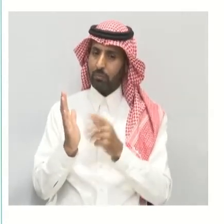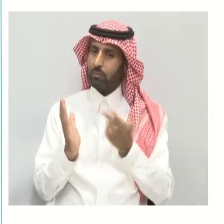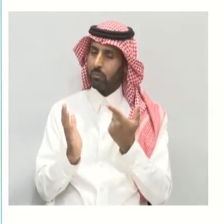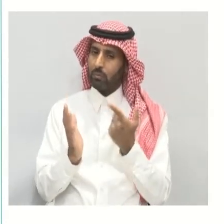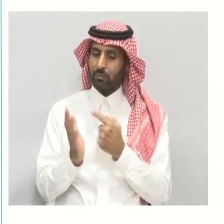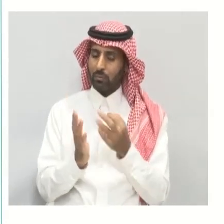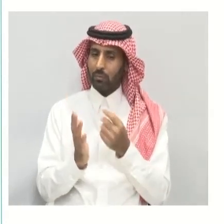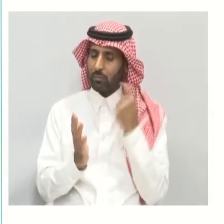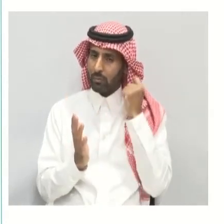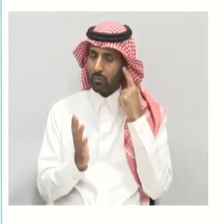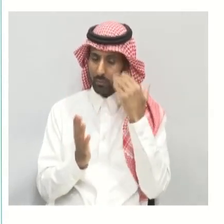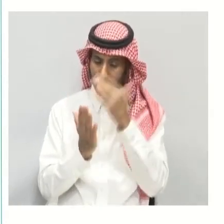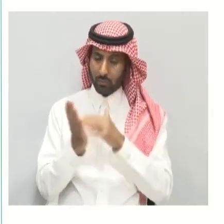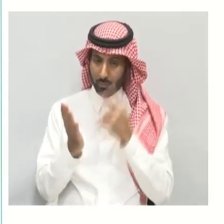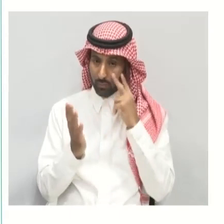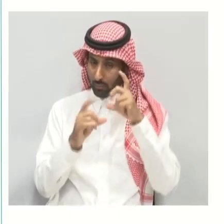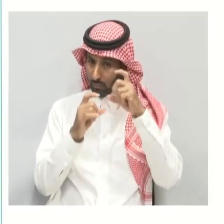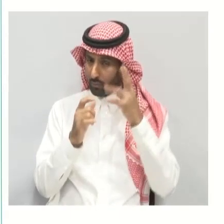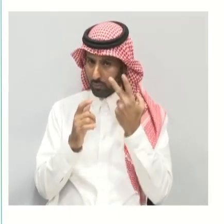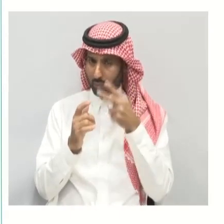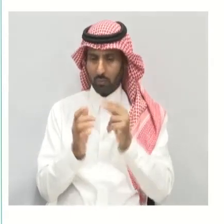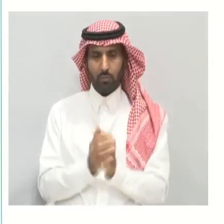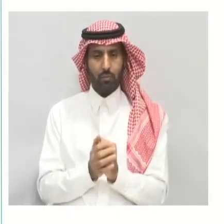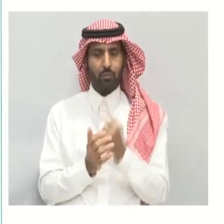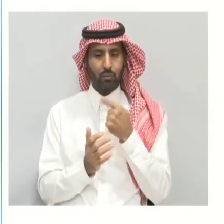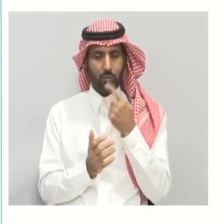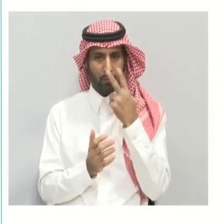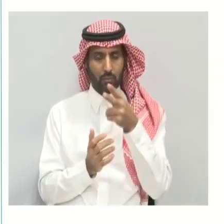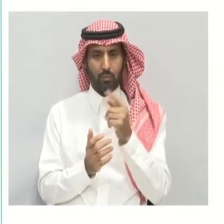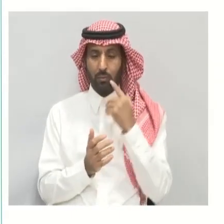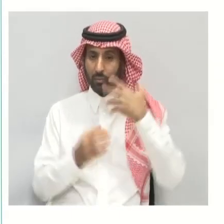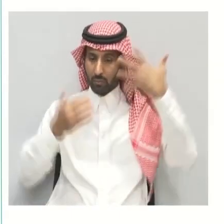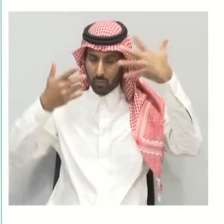is it about? What do you think? So here from this picture, we can see